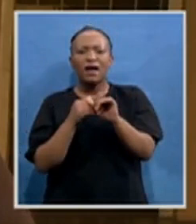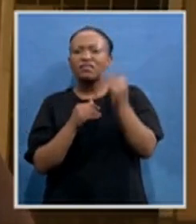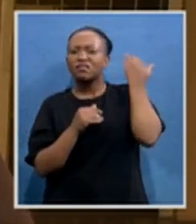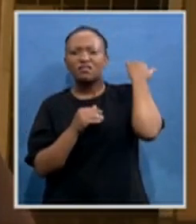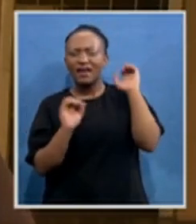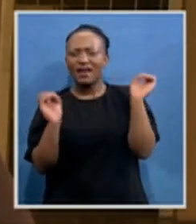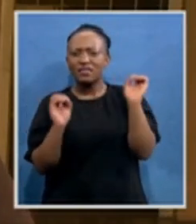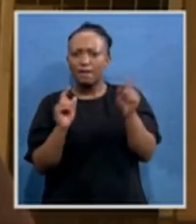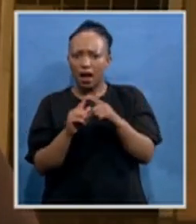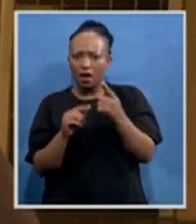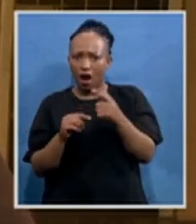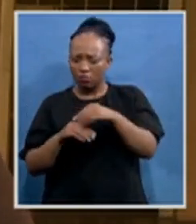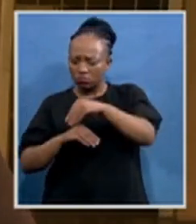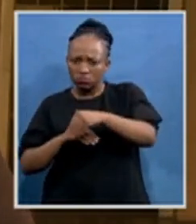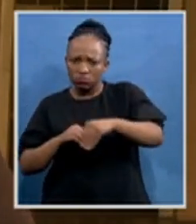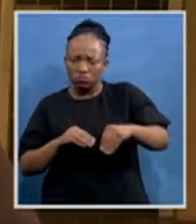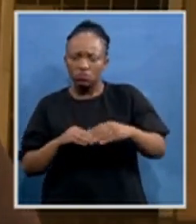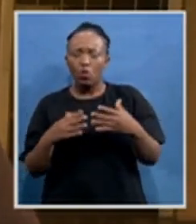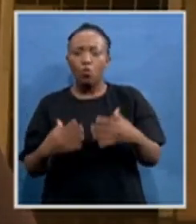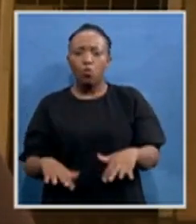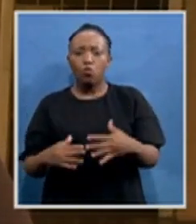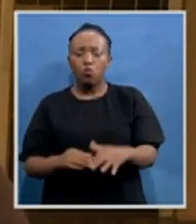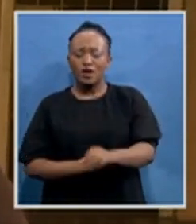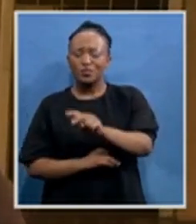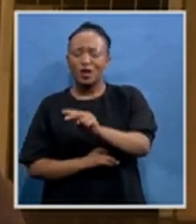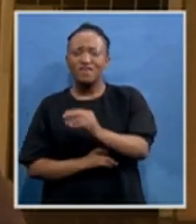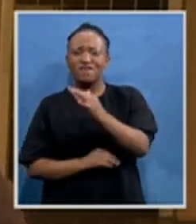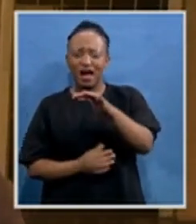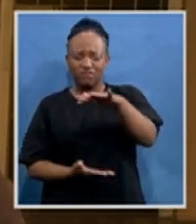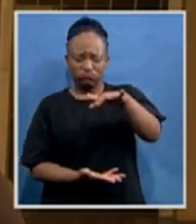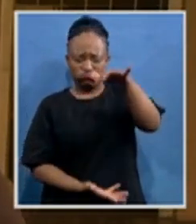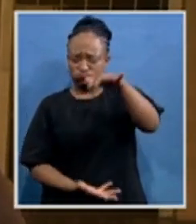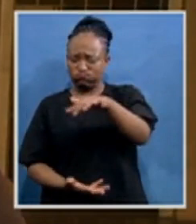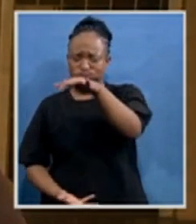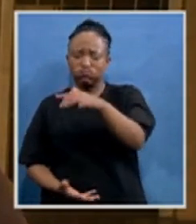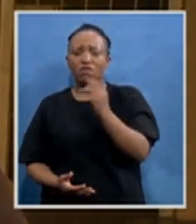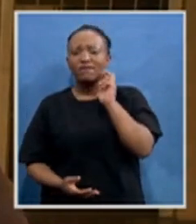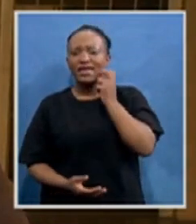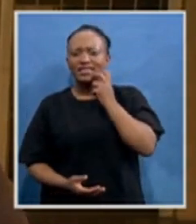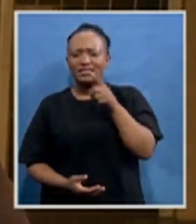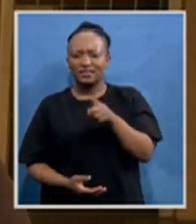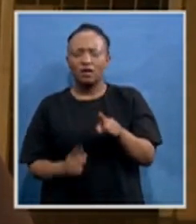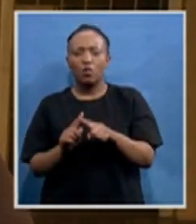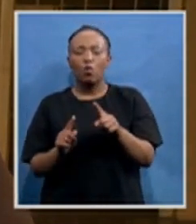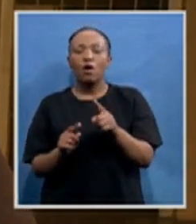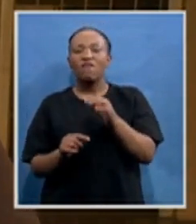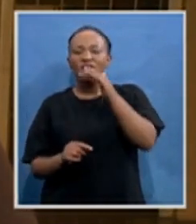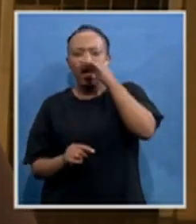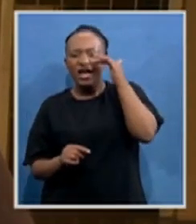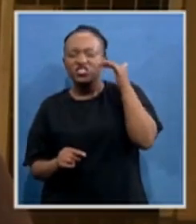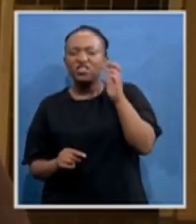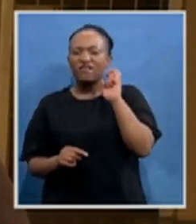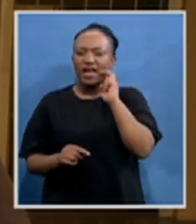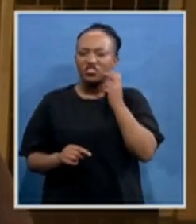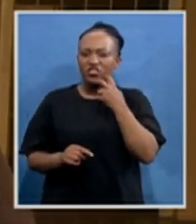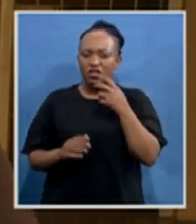of 25 tons of vegetables that provides fresh produce not only to the Oudtshoorn Correctional Facility but